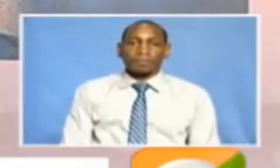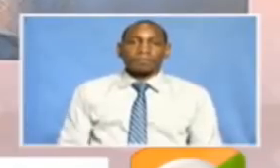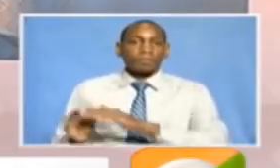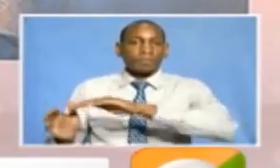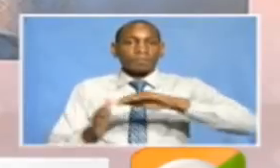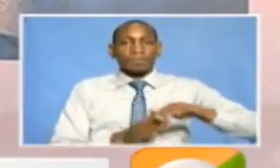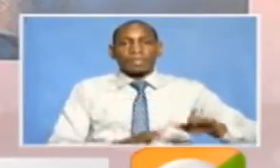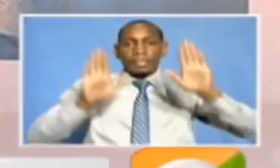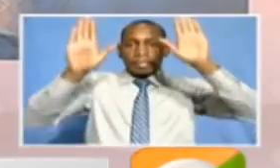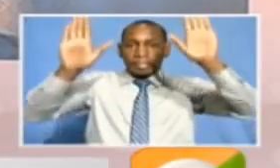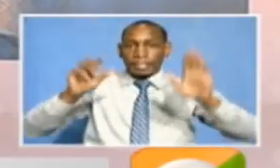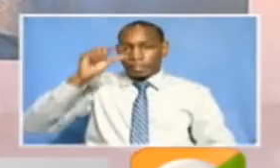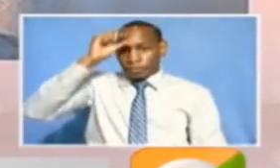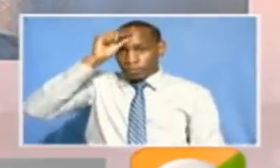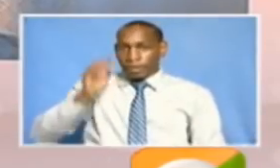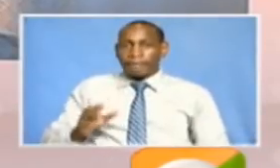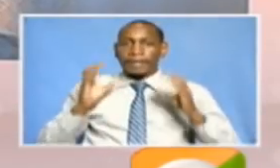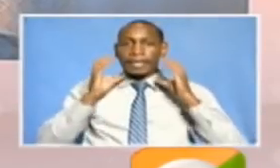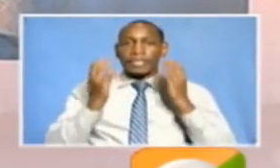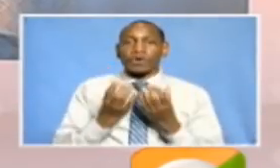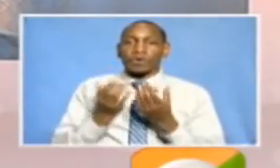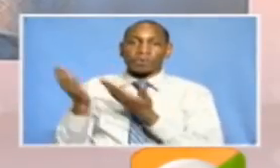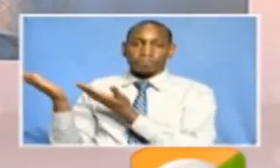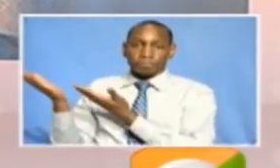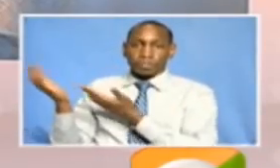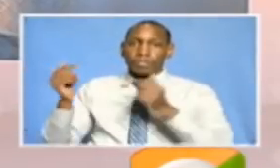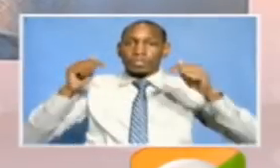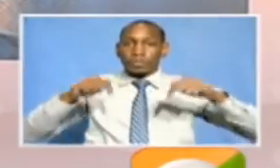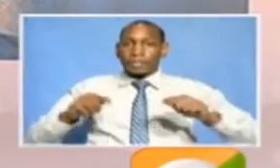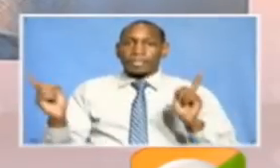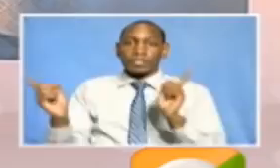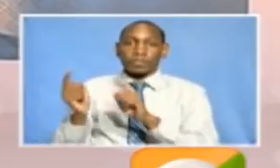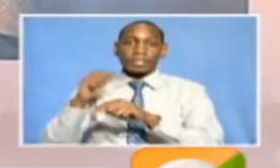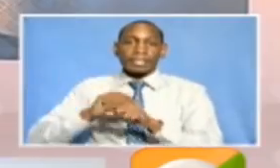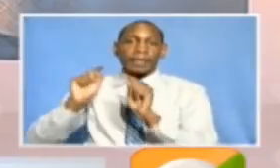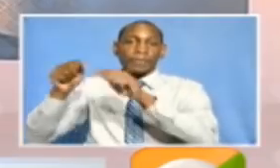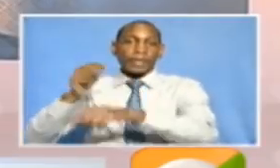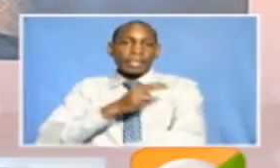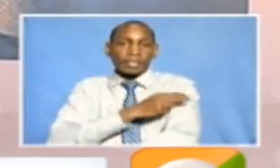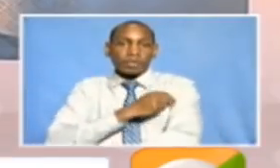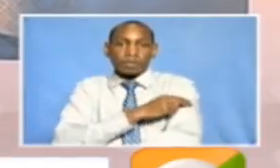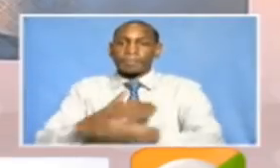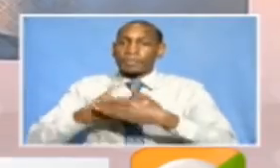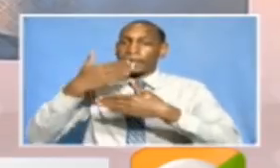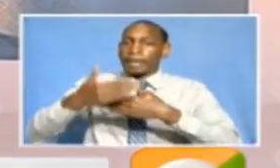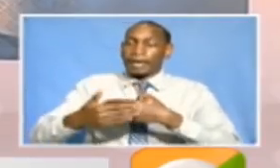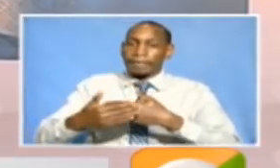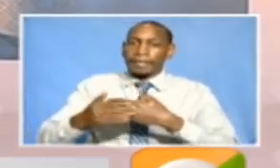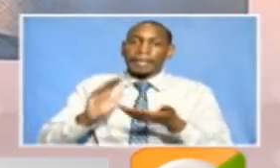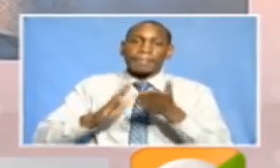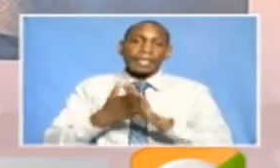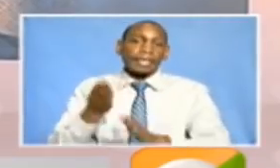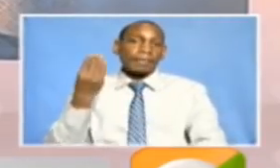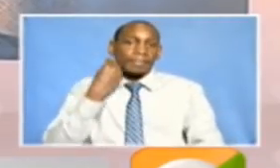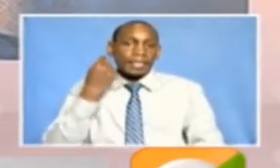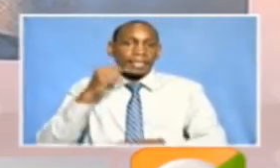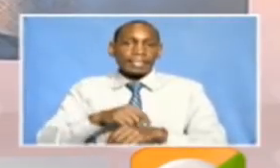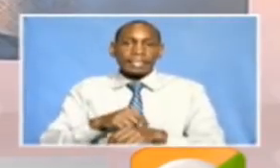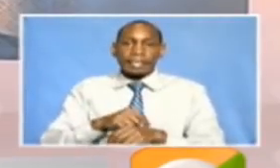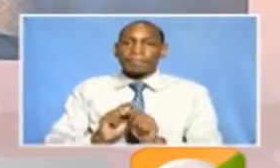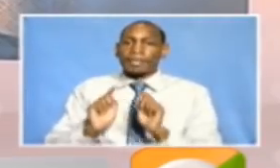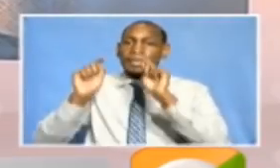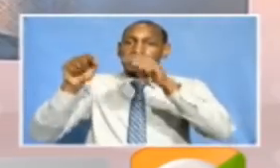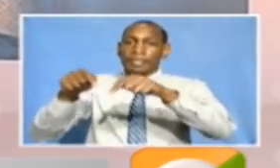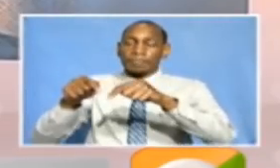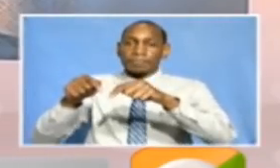And elsewhere, Kisumu Governor Professor Anyang Nyong’o was briefly hospitalised today after he took ill while attending the installation